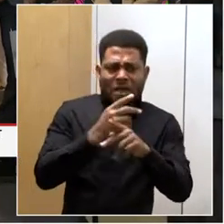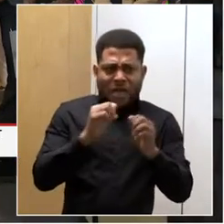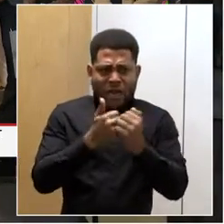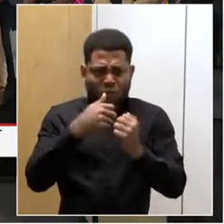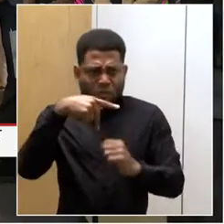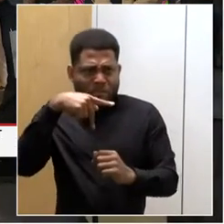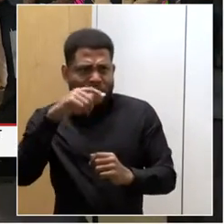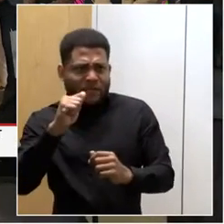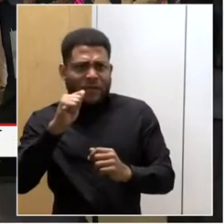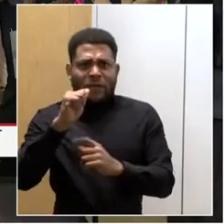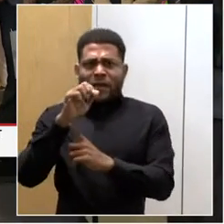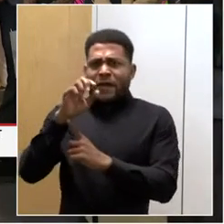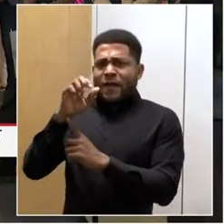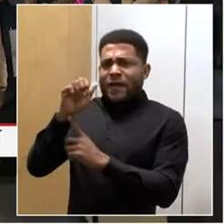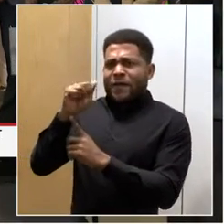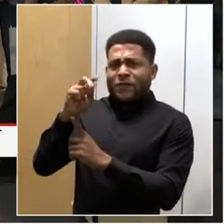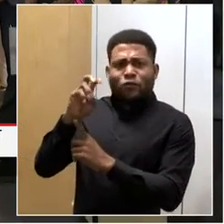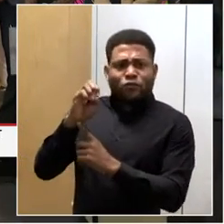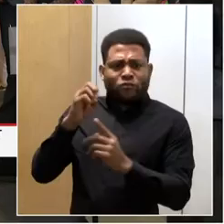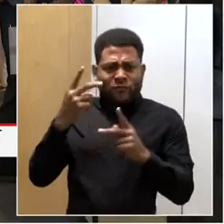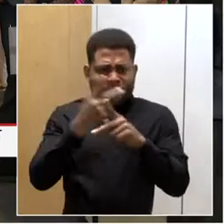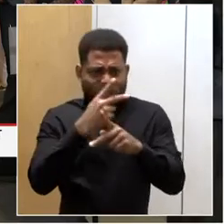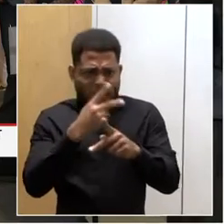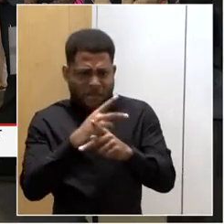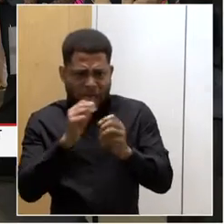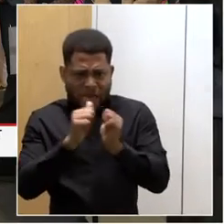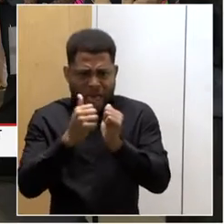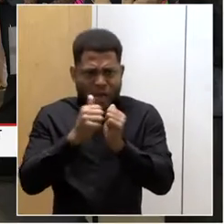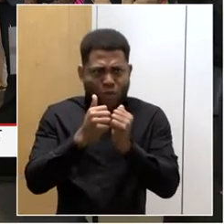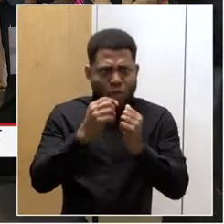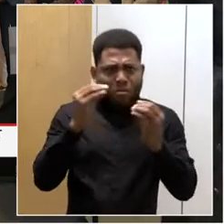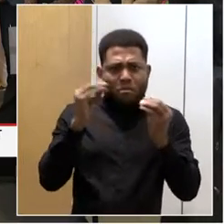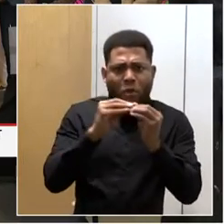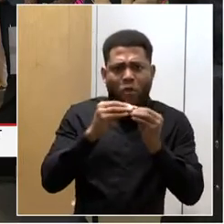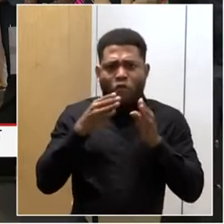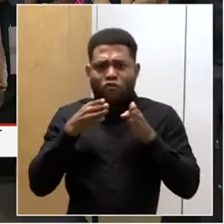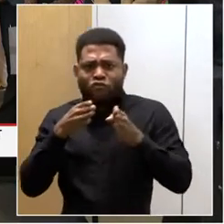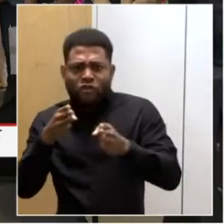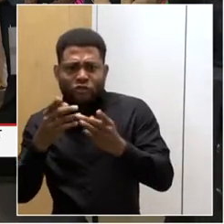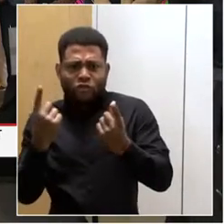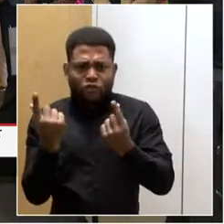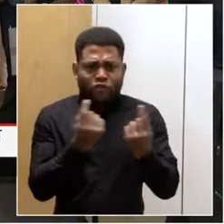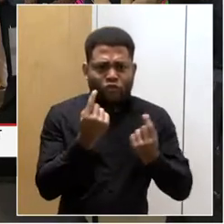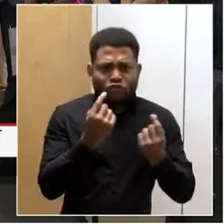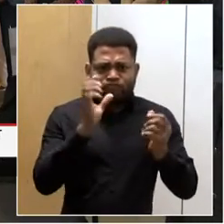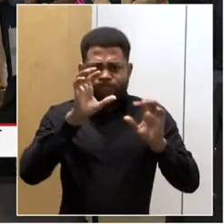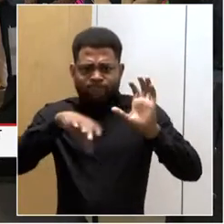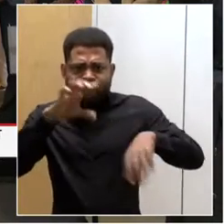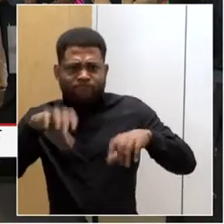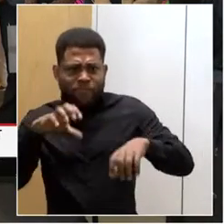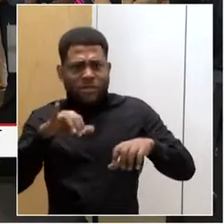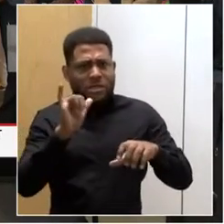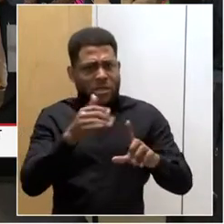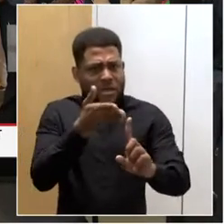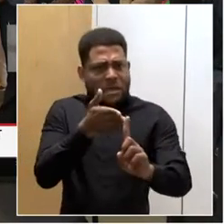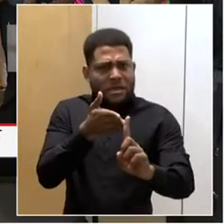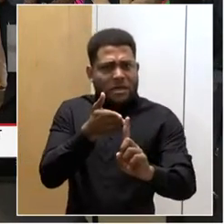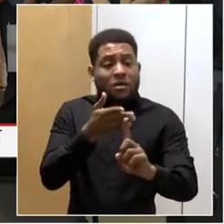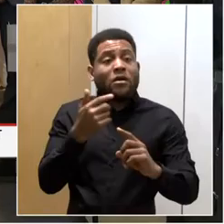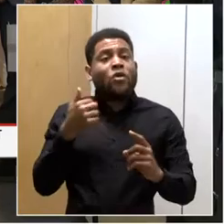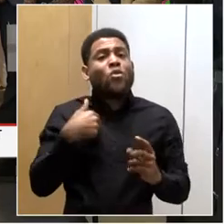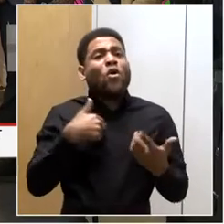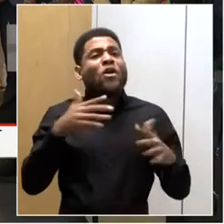a festival street, because there's so much demand for festivals on the National Mall, but the National Mall can't